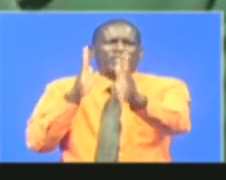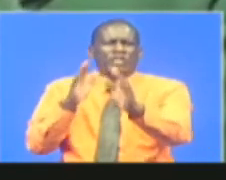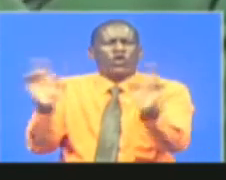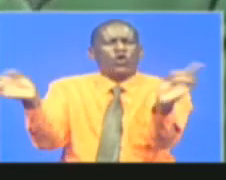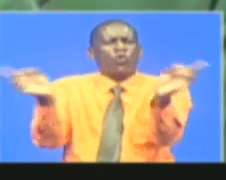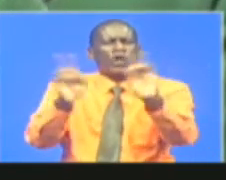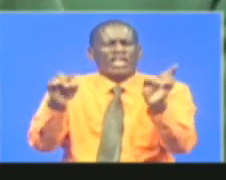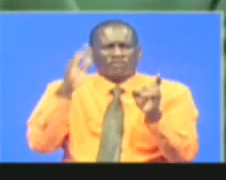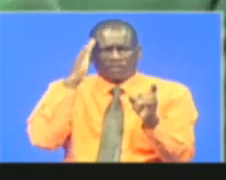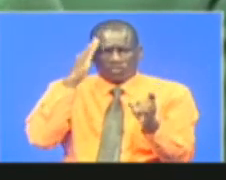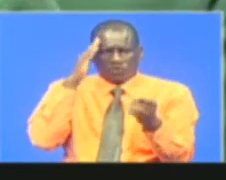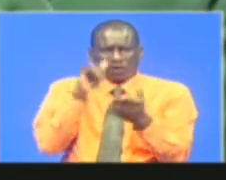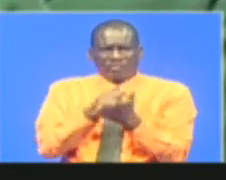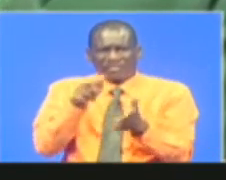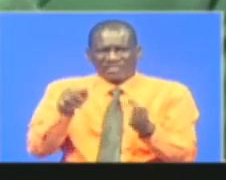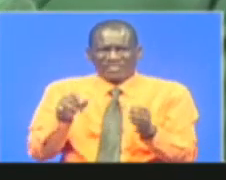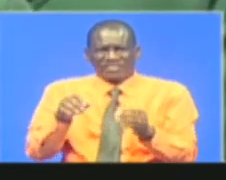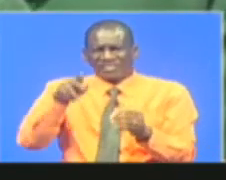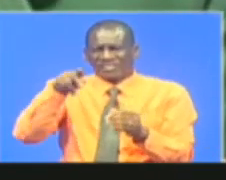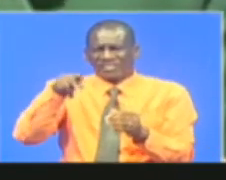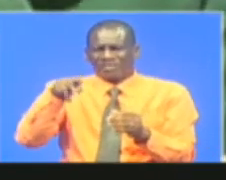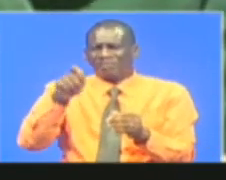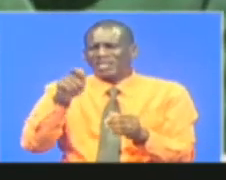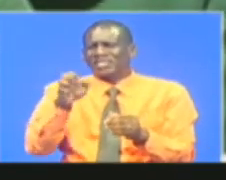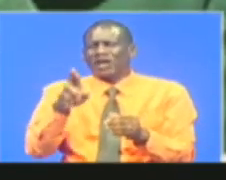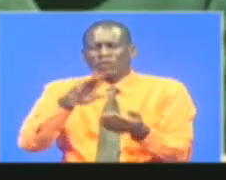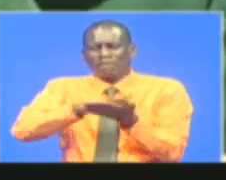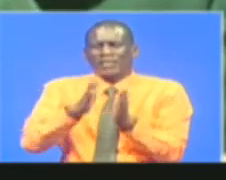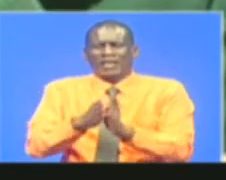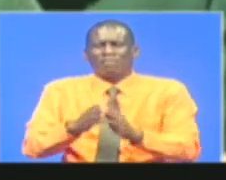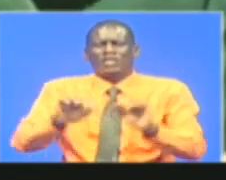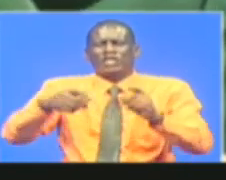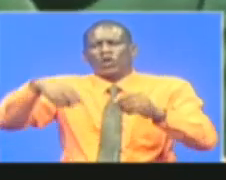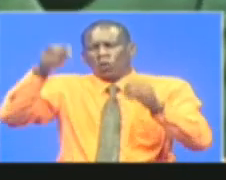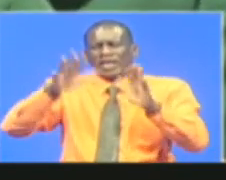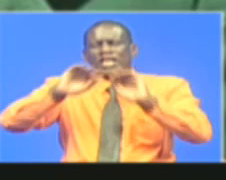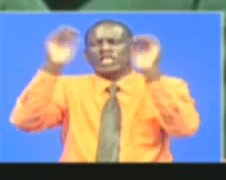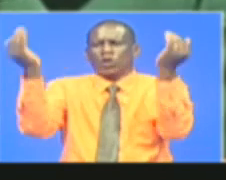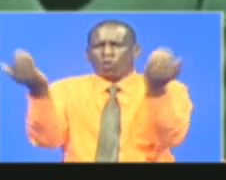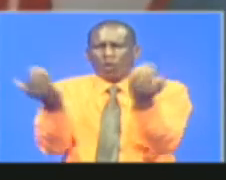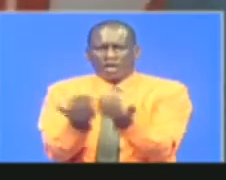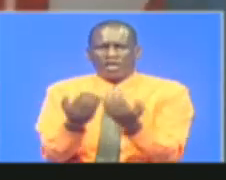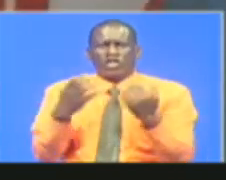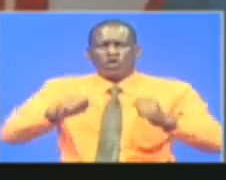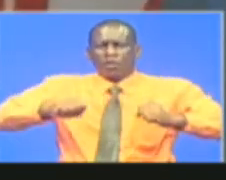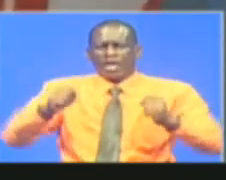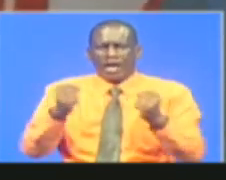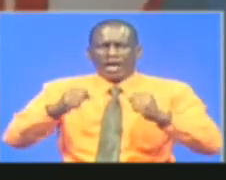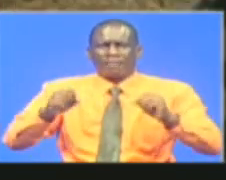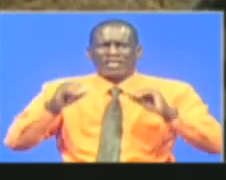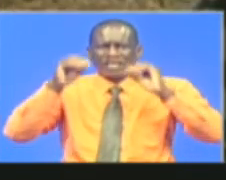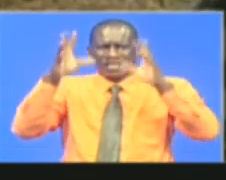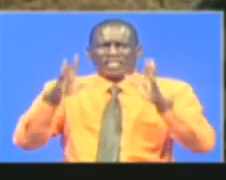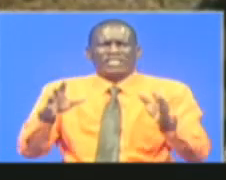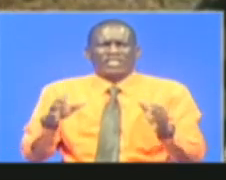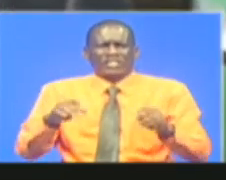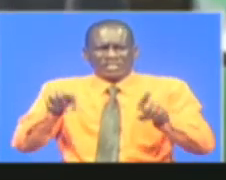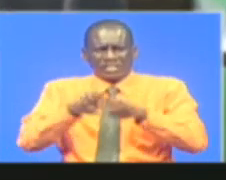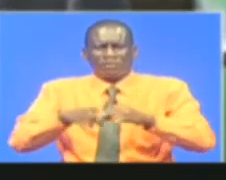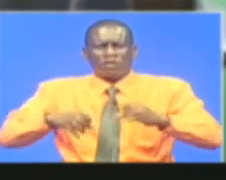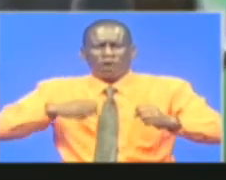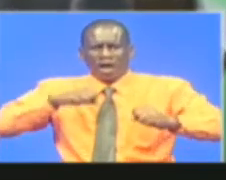that he may emerge a winner all over the world, and so we are very glad. The teachers could not hide their